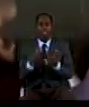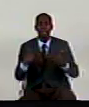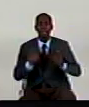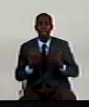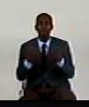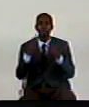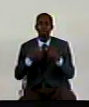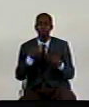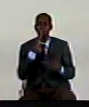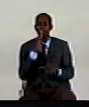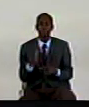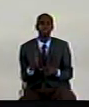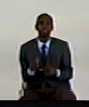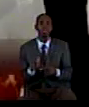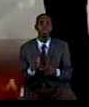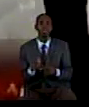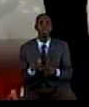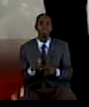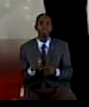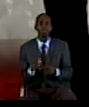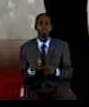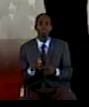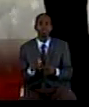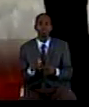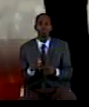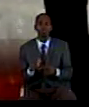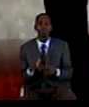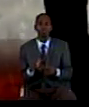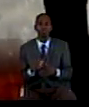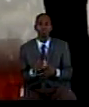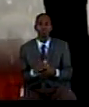pass. Message received, sir.